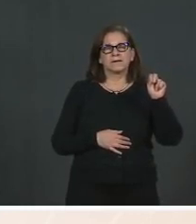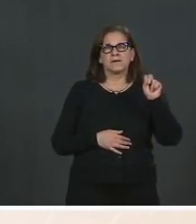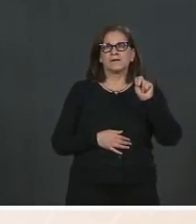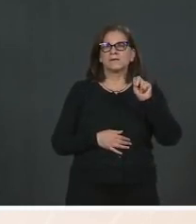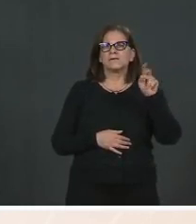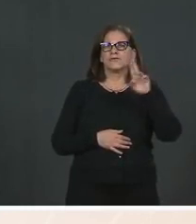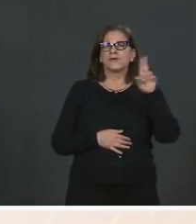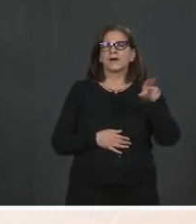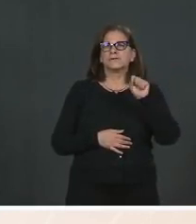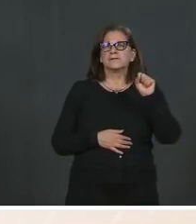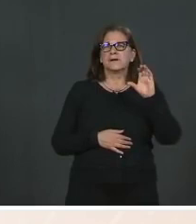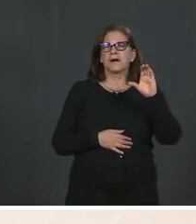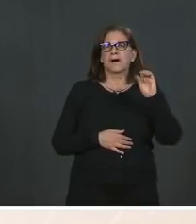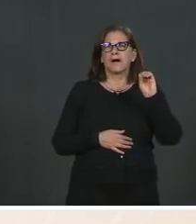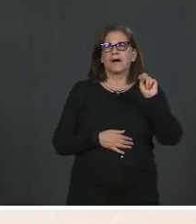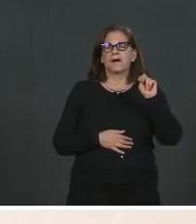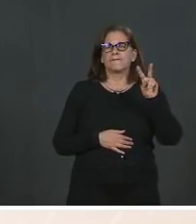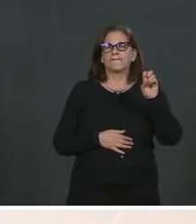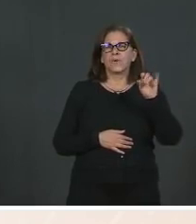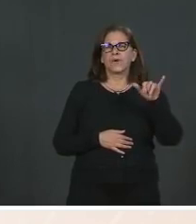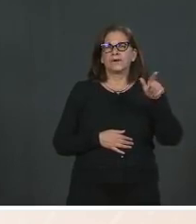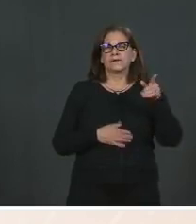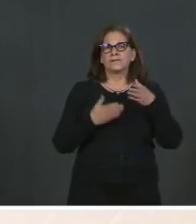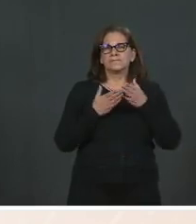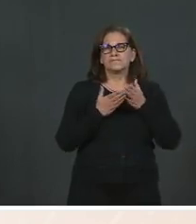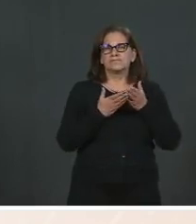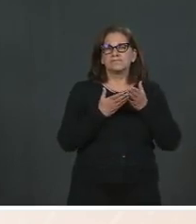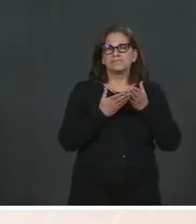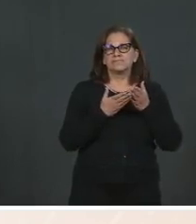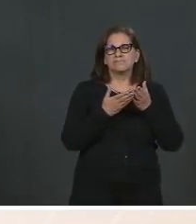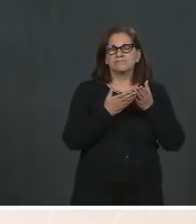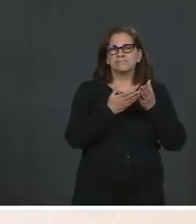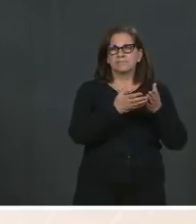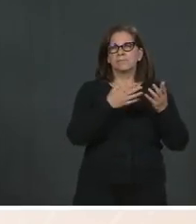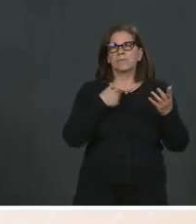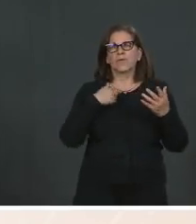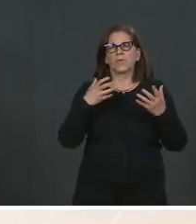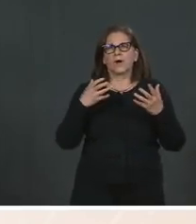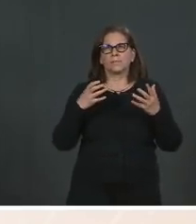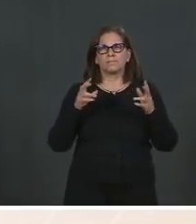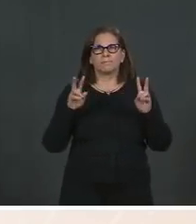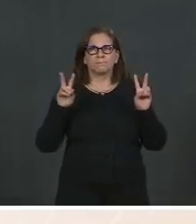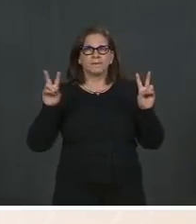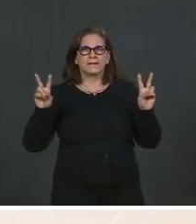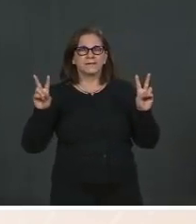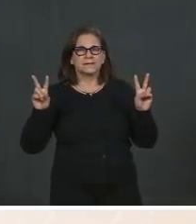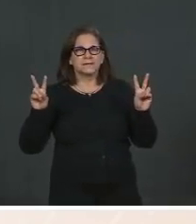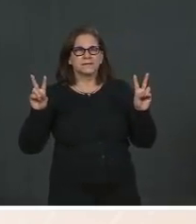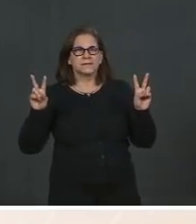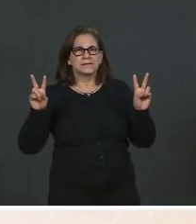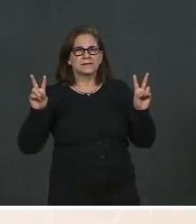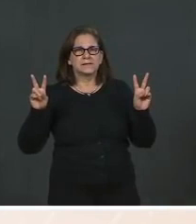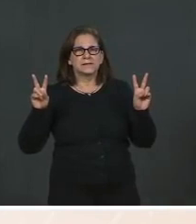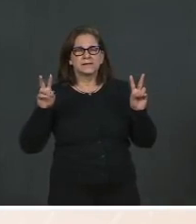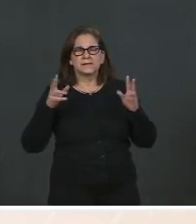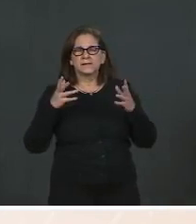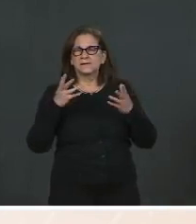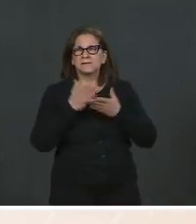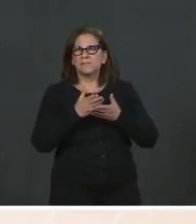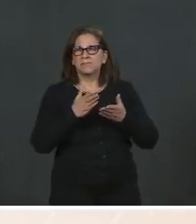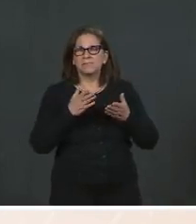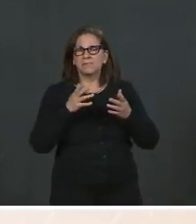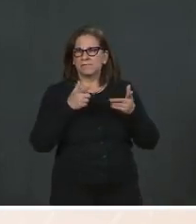a lasting peace and ceasefire in Yemen. How are these discussions have been going? Well, I know that